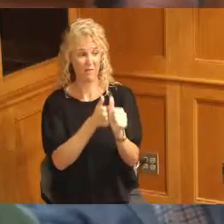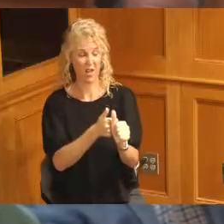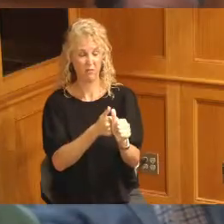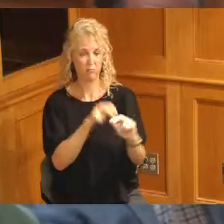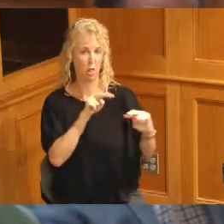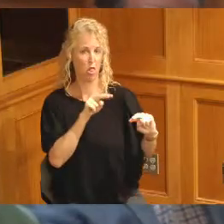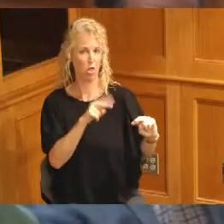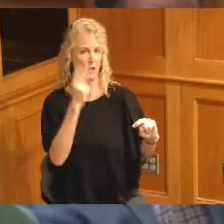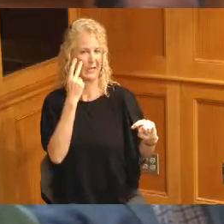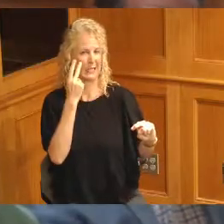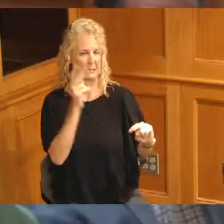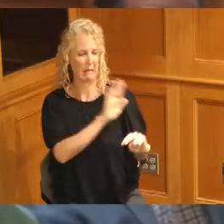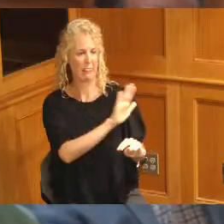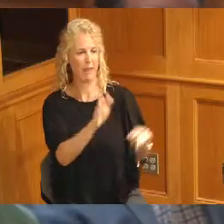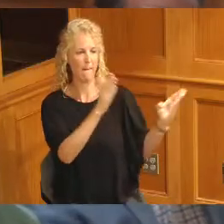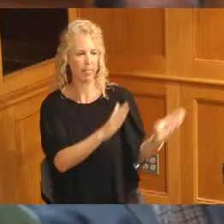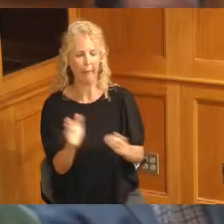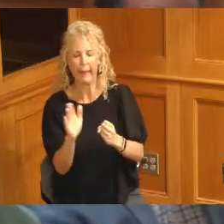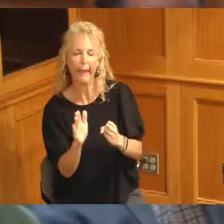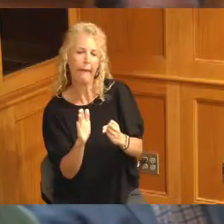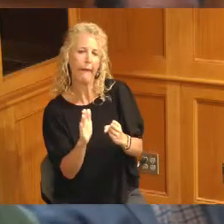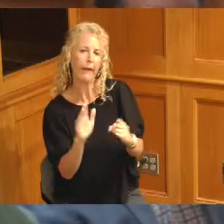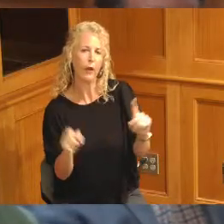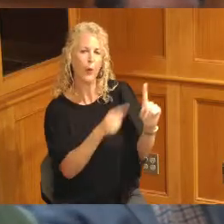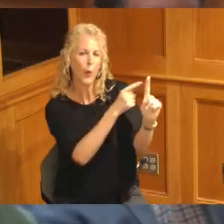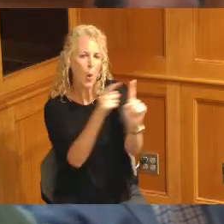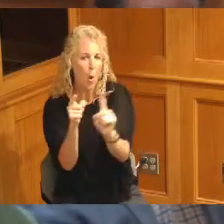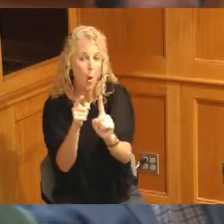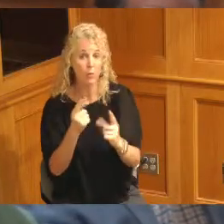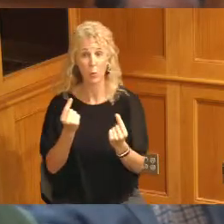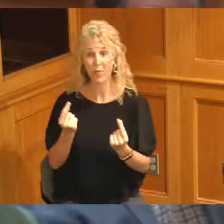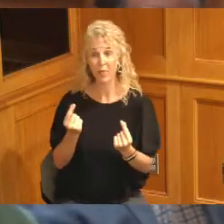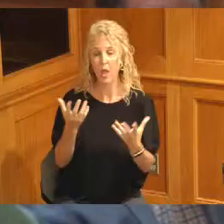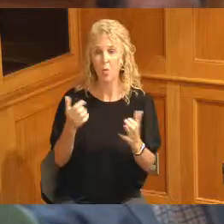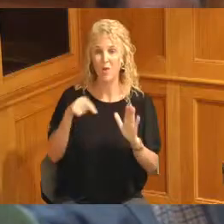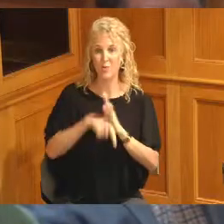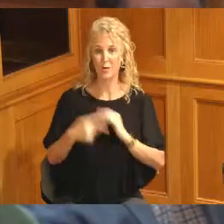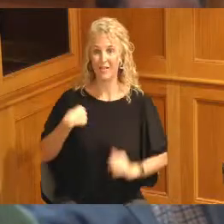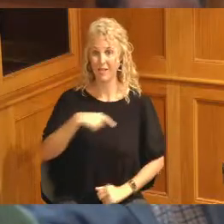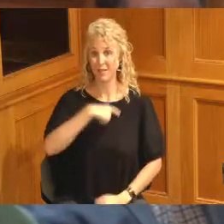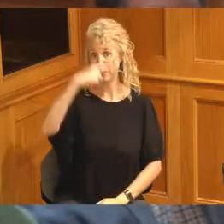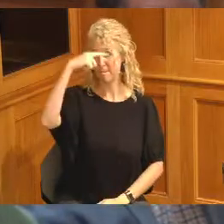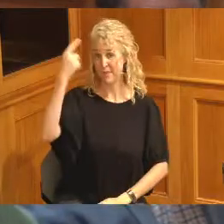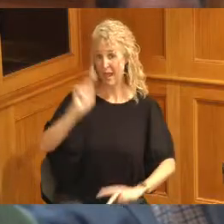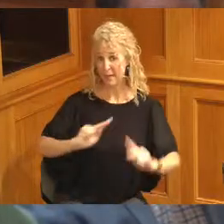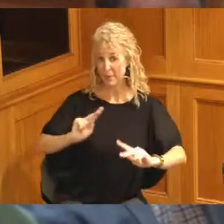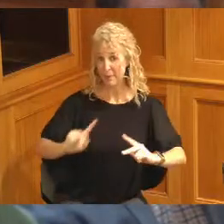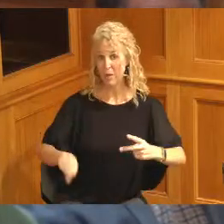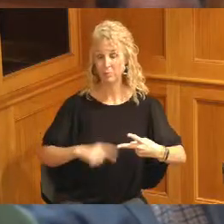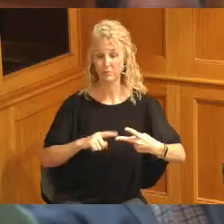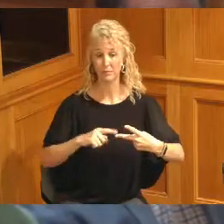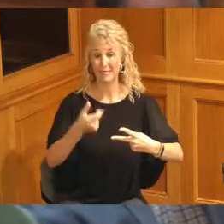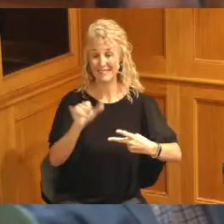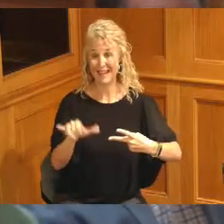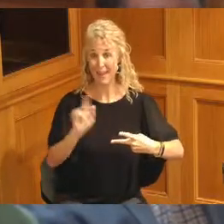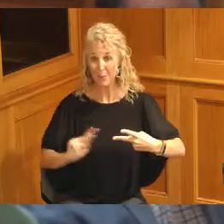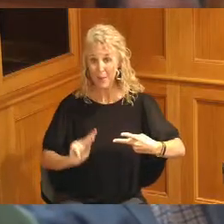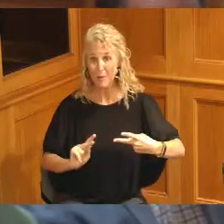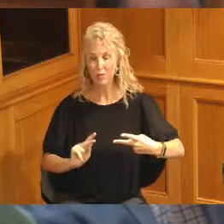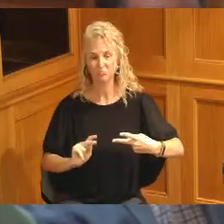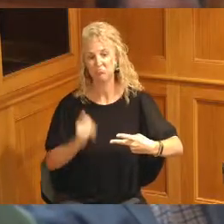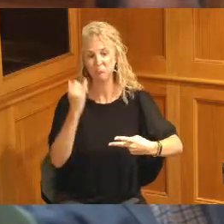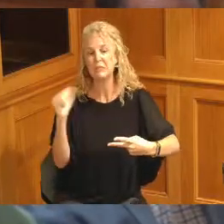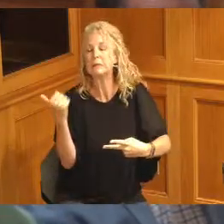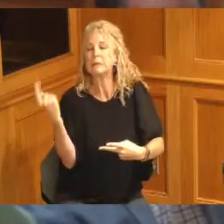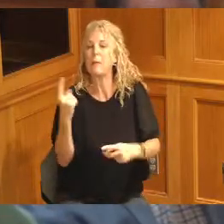what they want to do to our country, what they want to do to our people. They want to kill us. They want to kill black people. They want to kill gay people and everyone that's not like